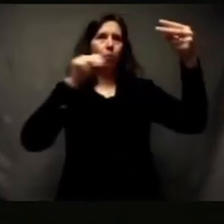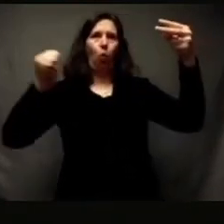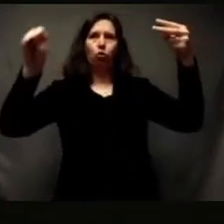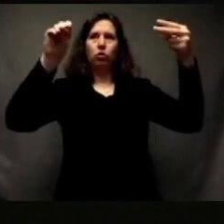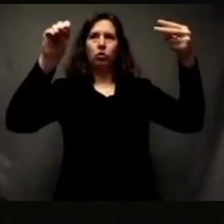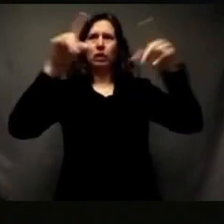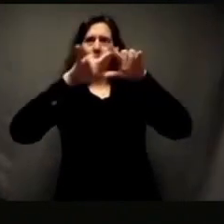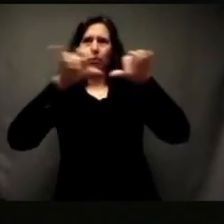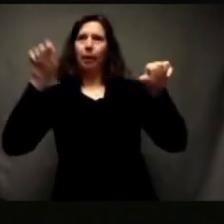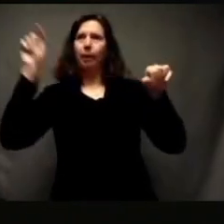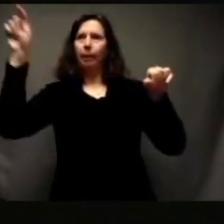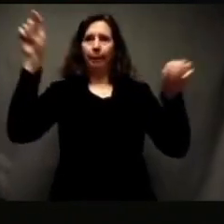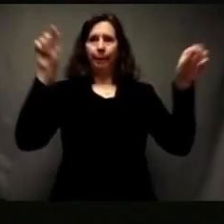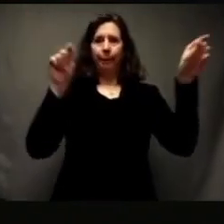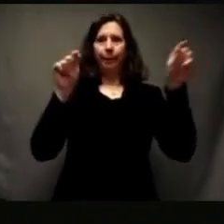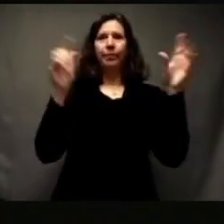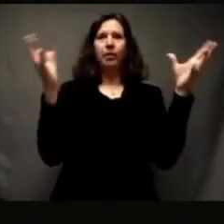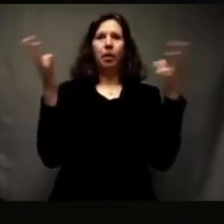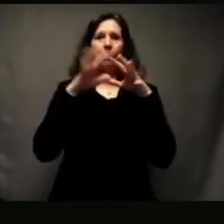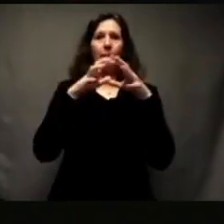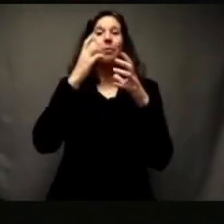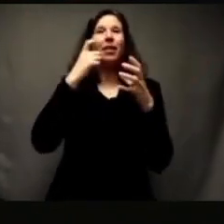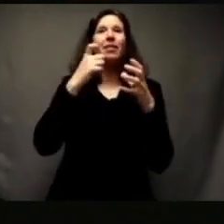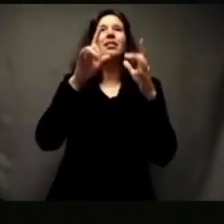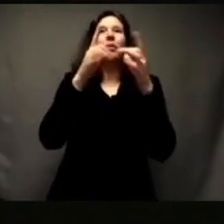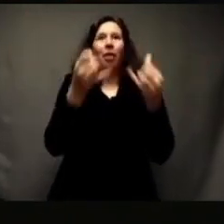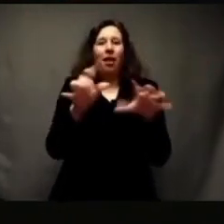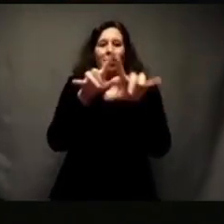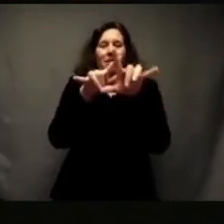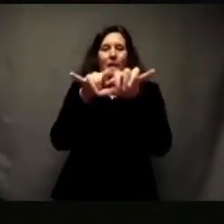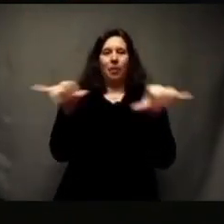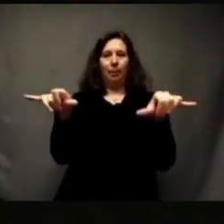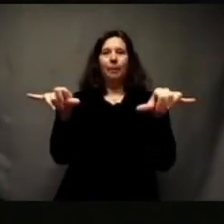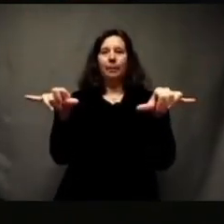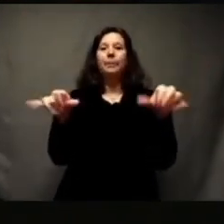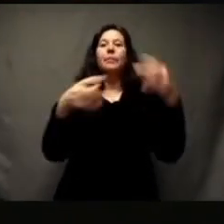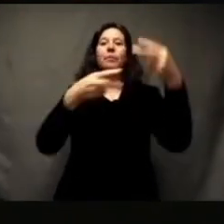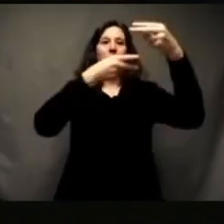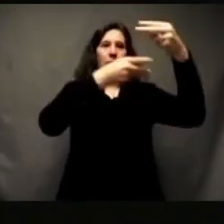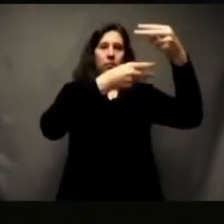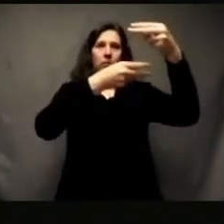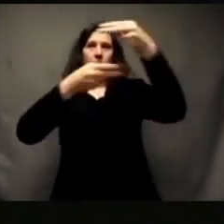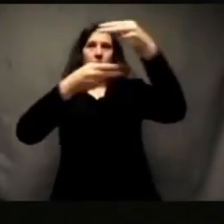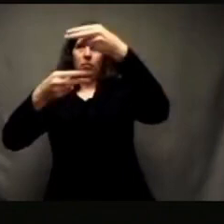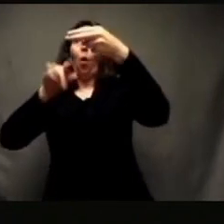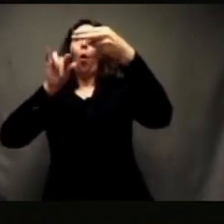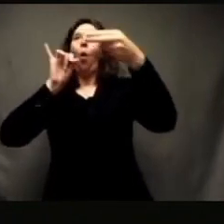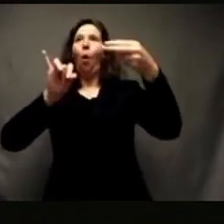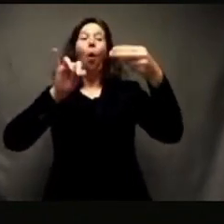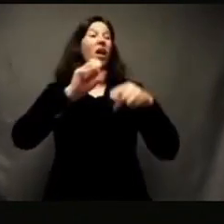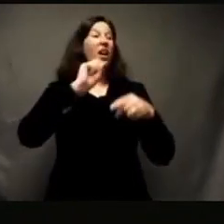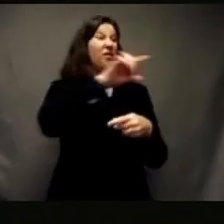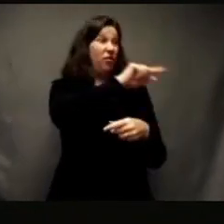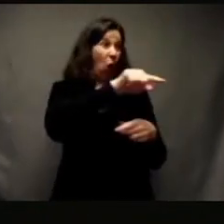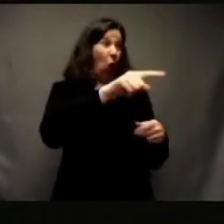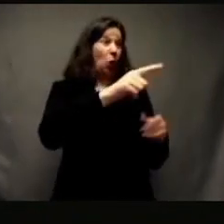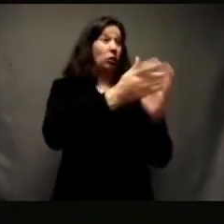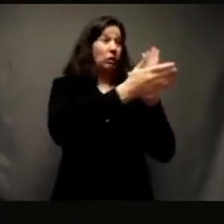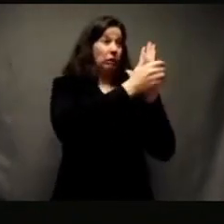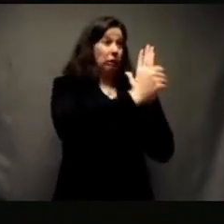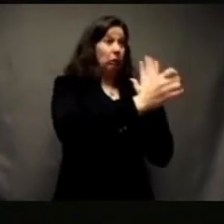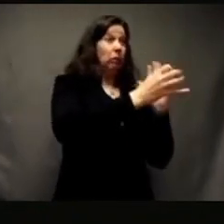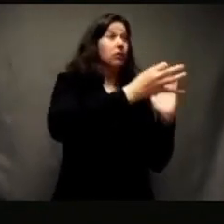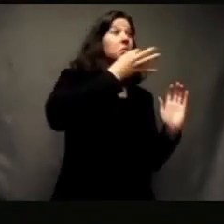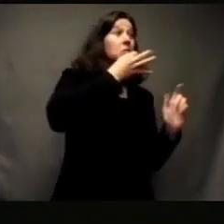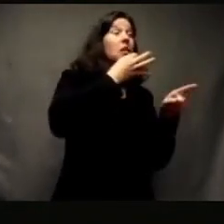programs have kind of combine because they're being played at the same time. So all of those skills, if a child is using most